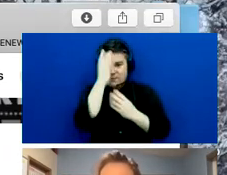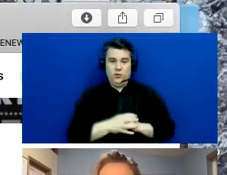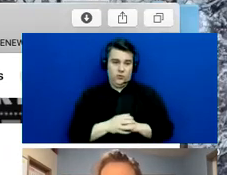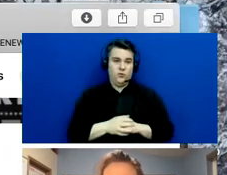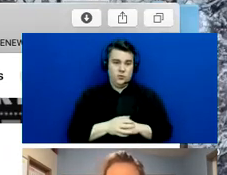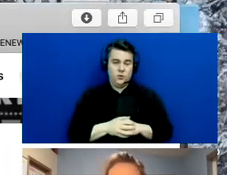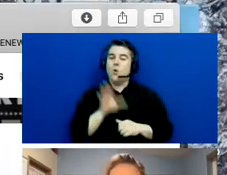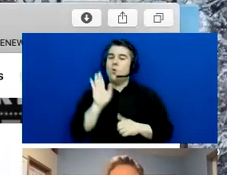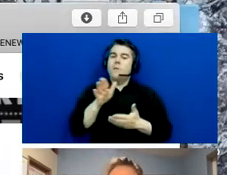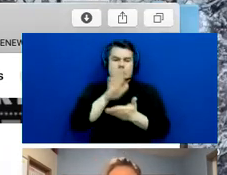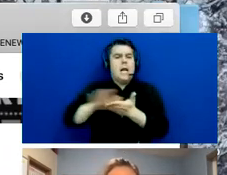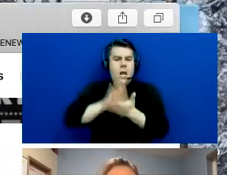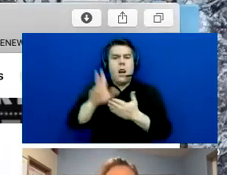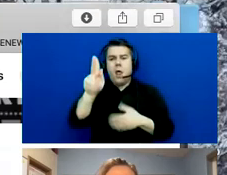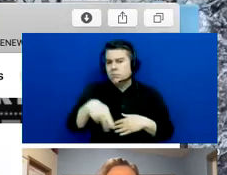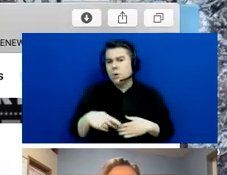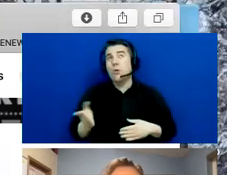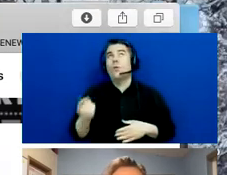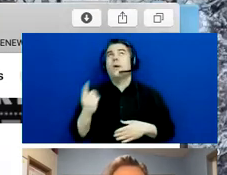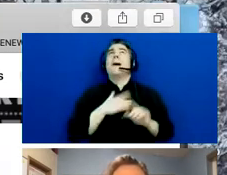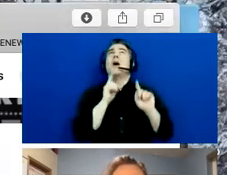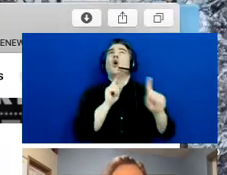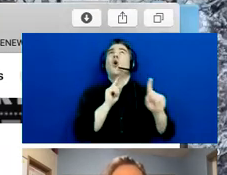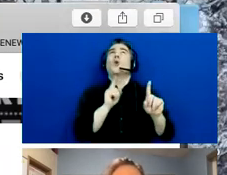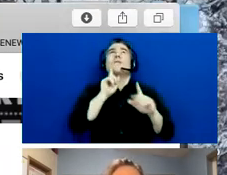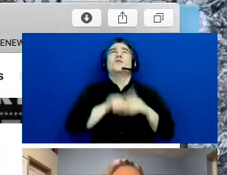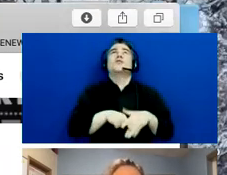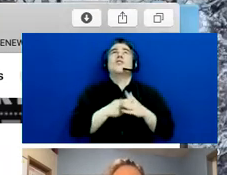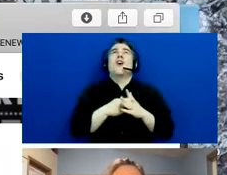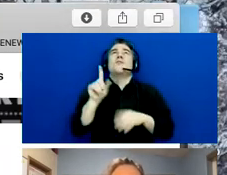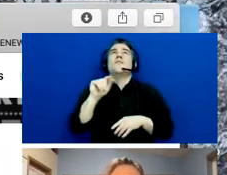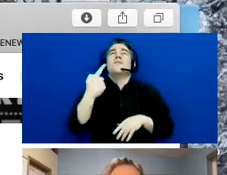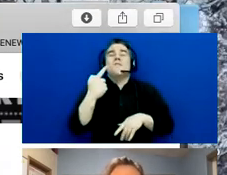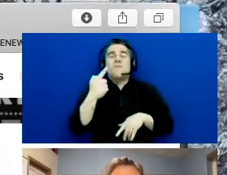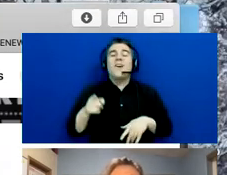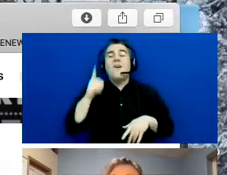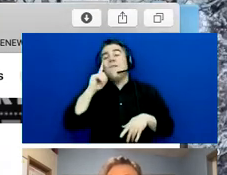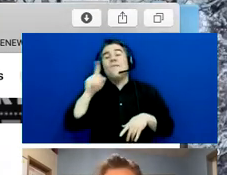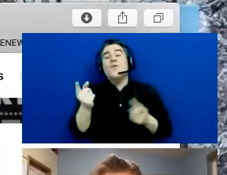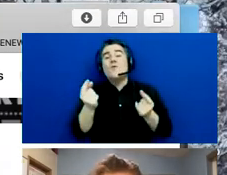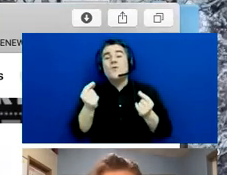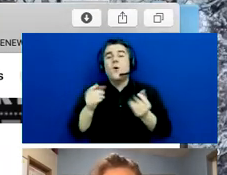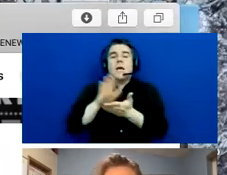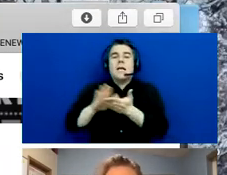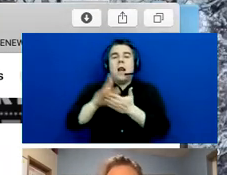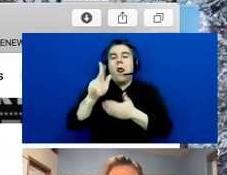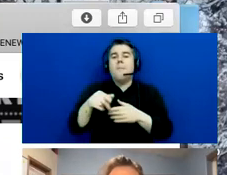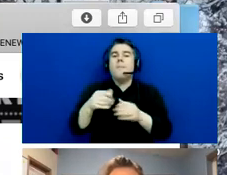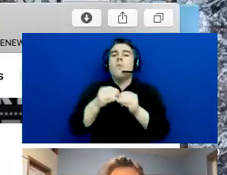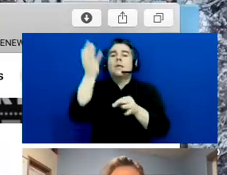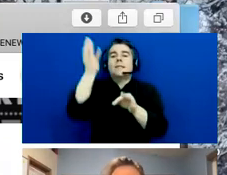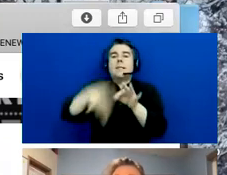to be cleaned up. One of my goals as part of the beginning of this year is to get our units cleaned up and simplified. So that